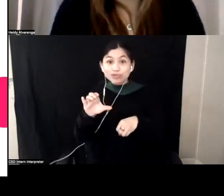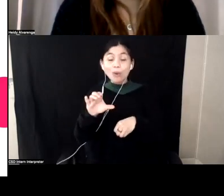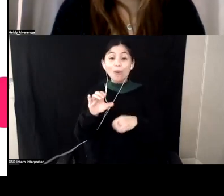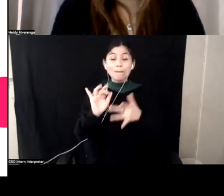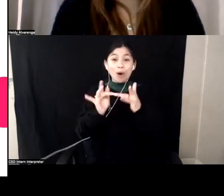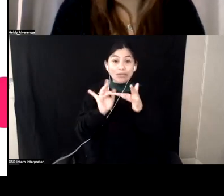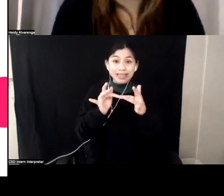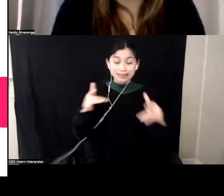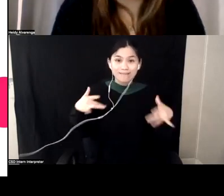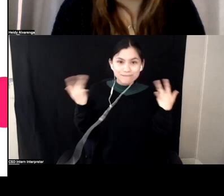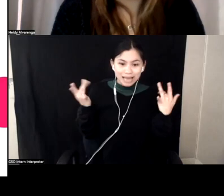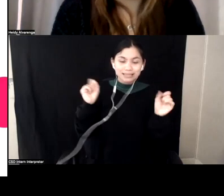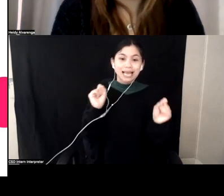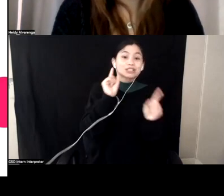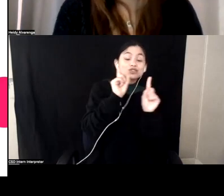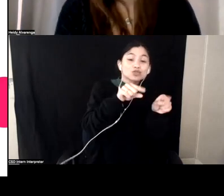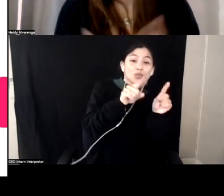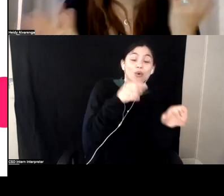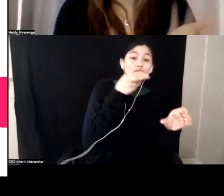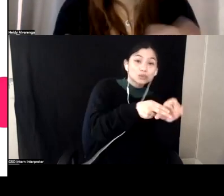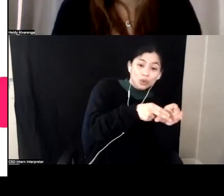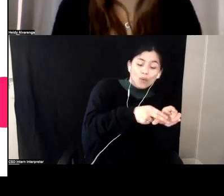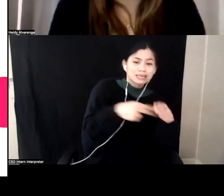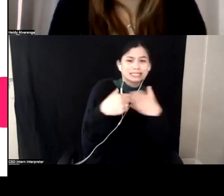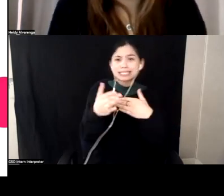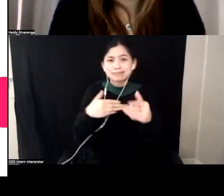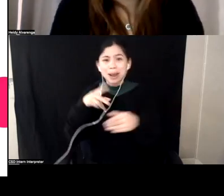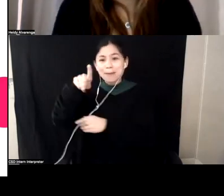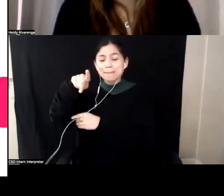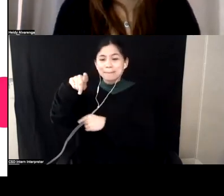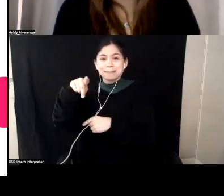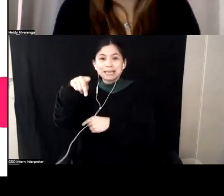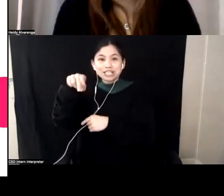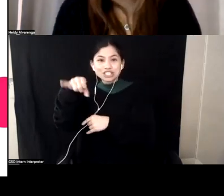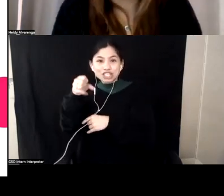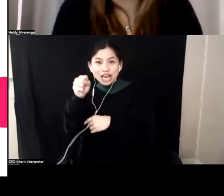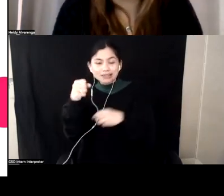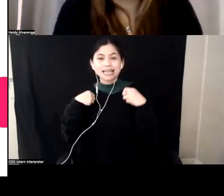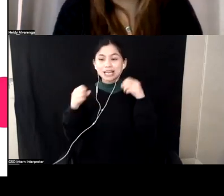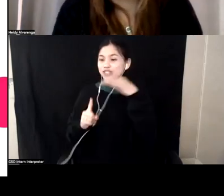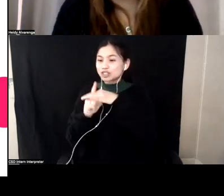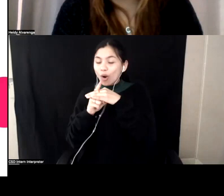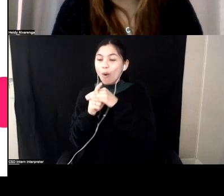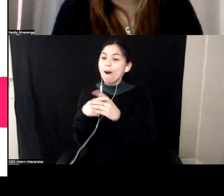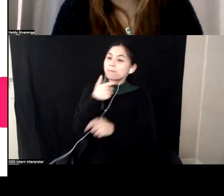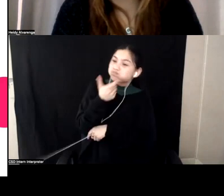to attend. They're right there. You could be in your pajamas. I mean, it's so